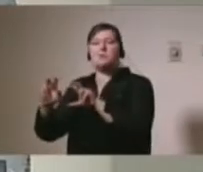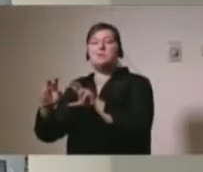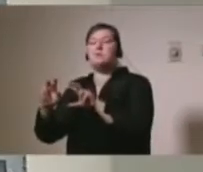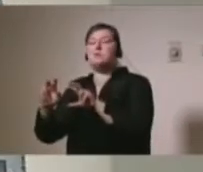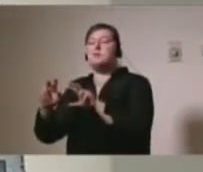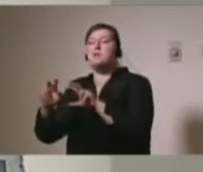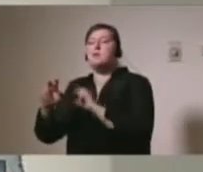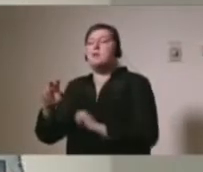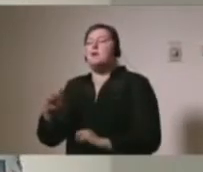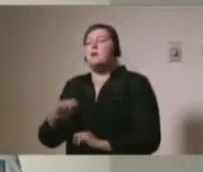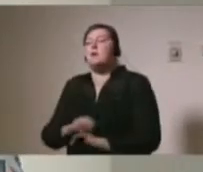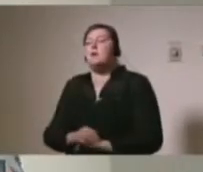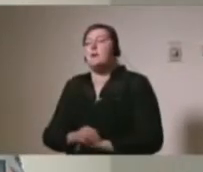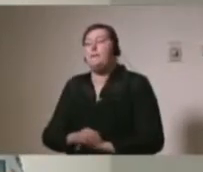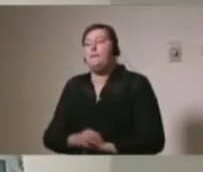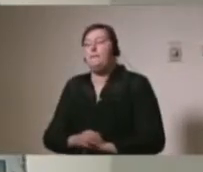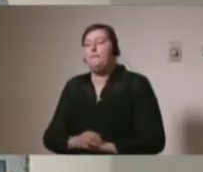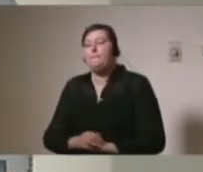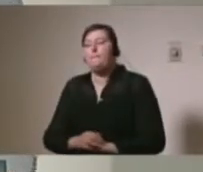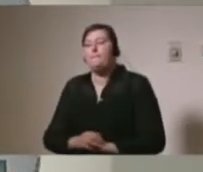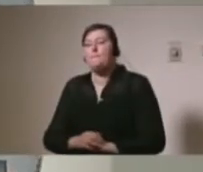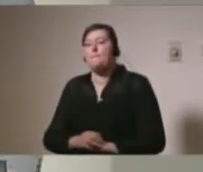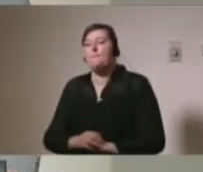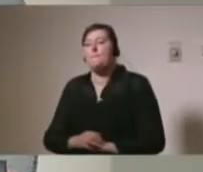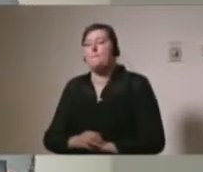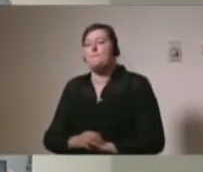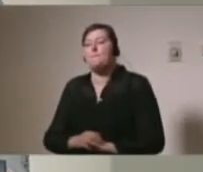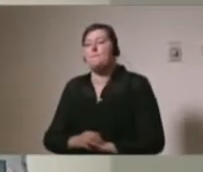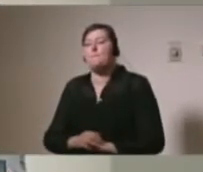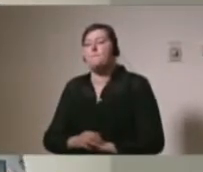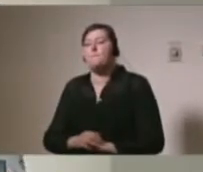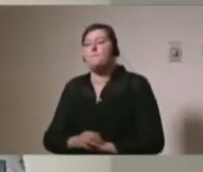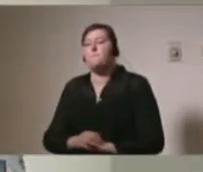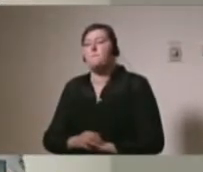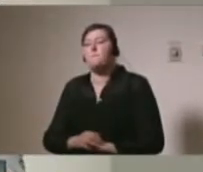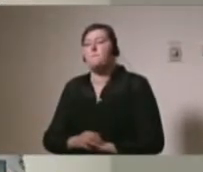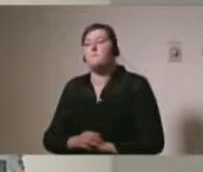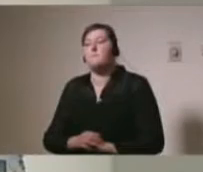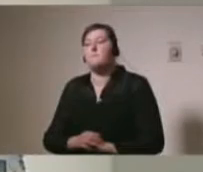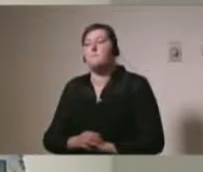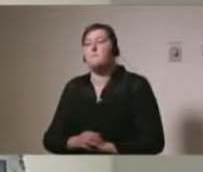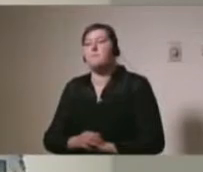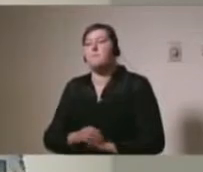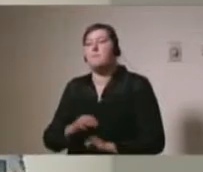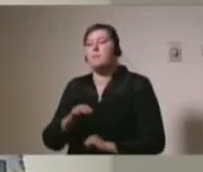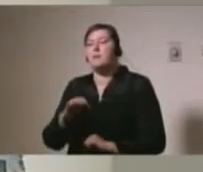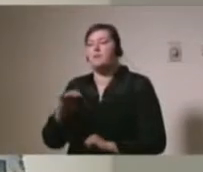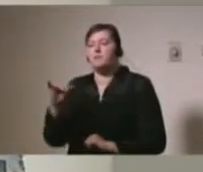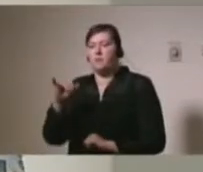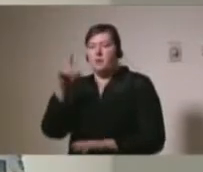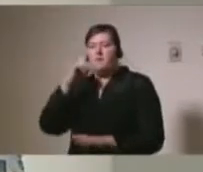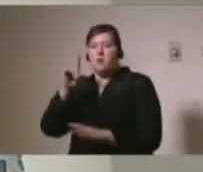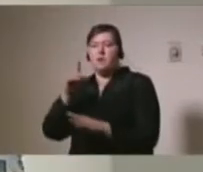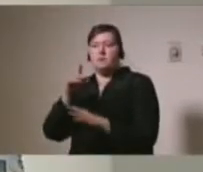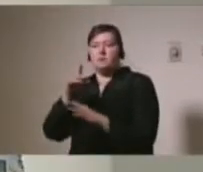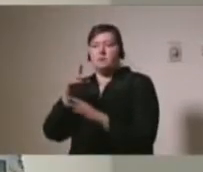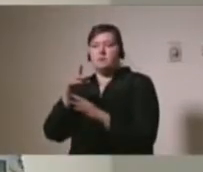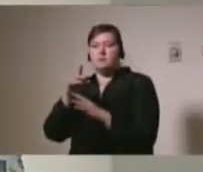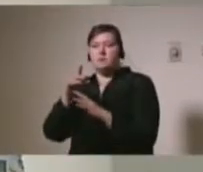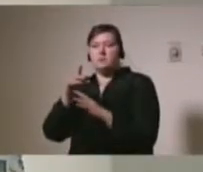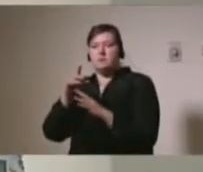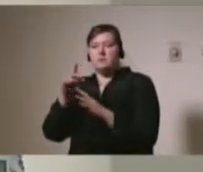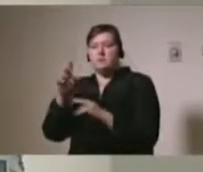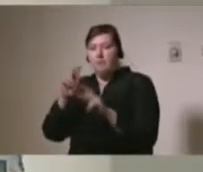and the protection of people offer most of our profits.